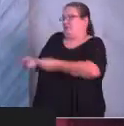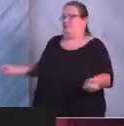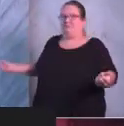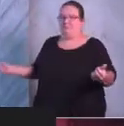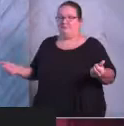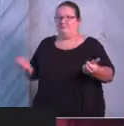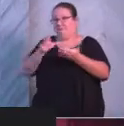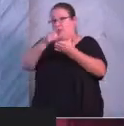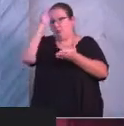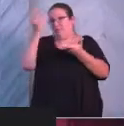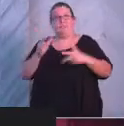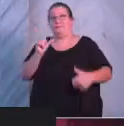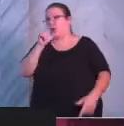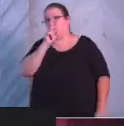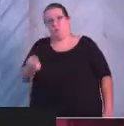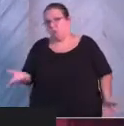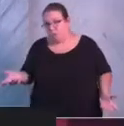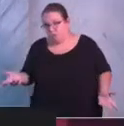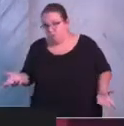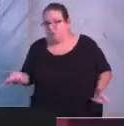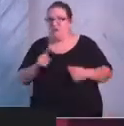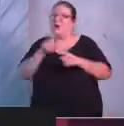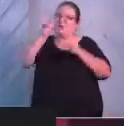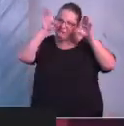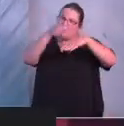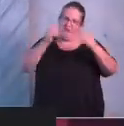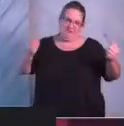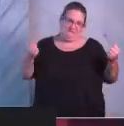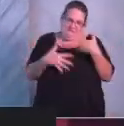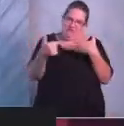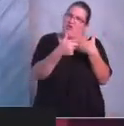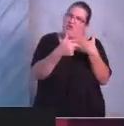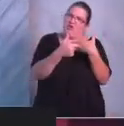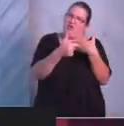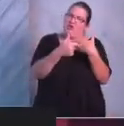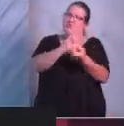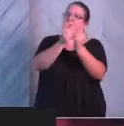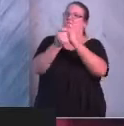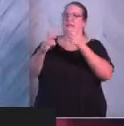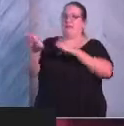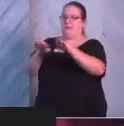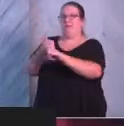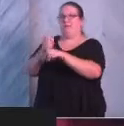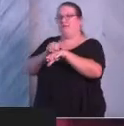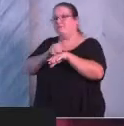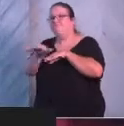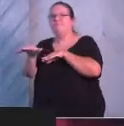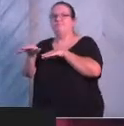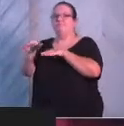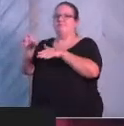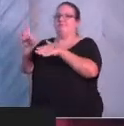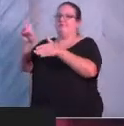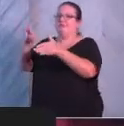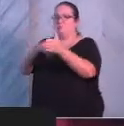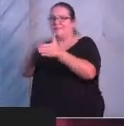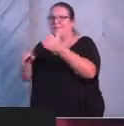that wasn't the case. But we need to tackle the fear element in order to truly battle the behaviors which contribute towards prejudice,